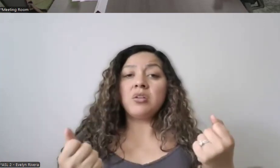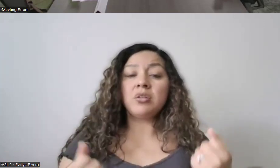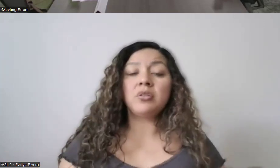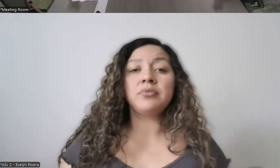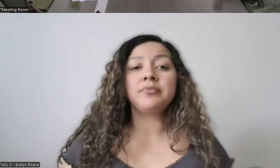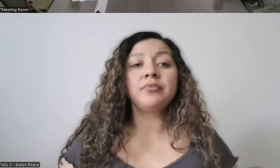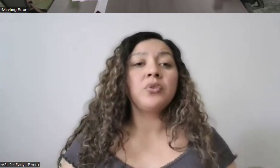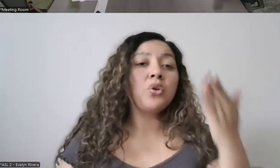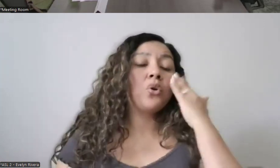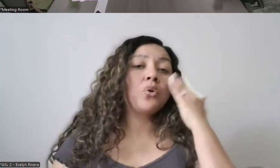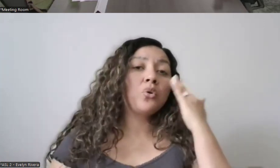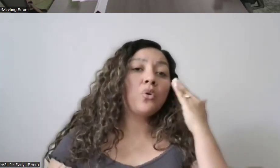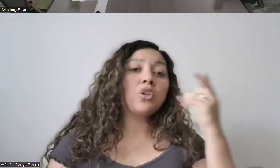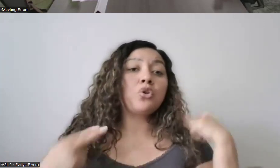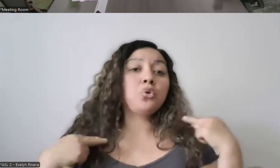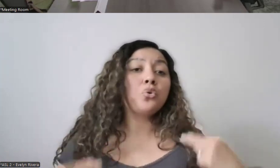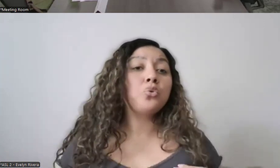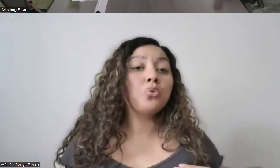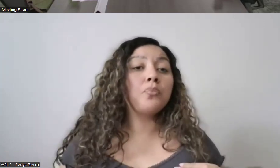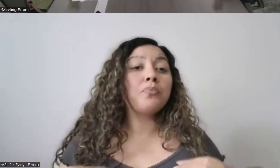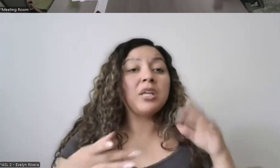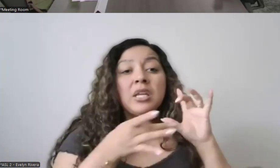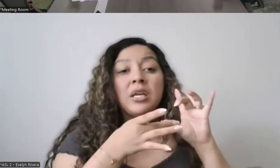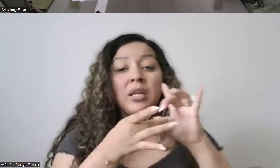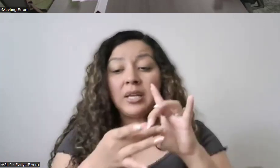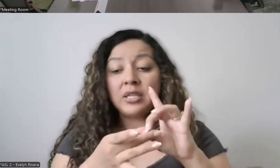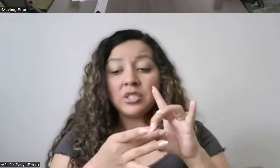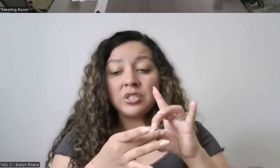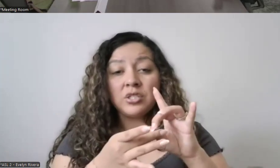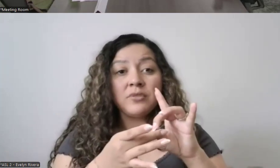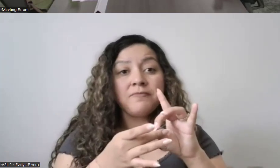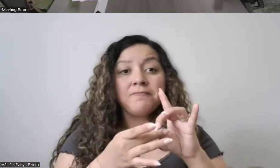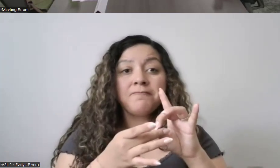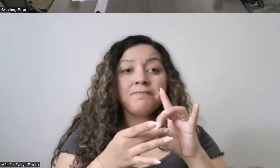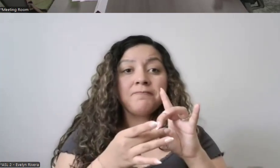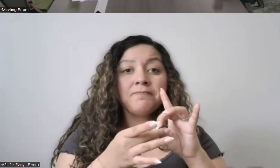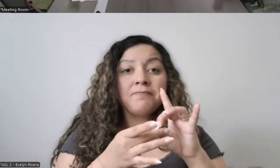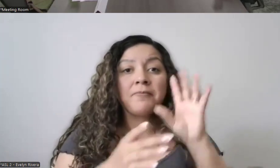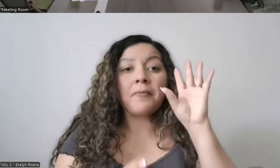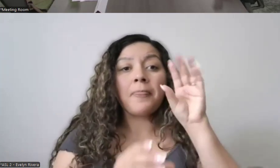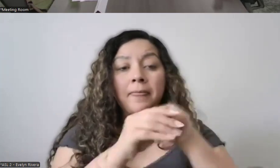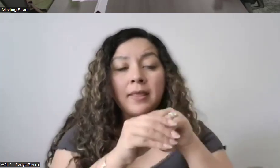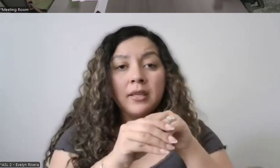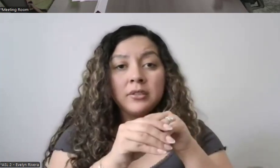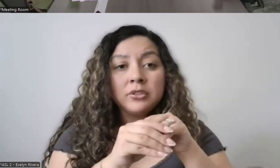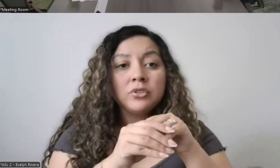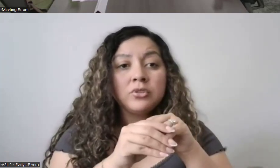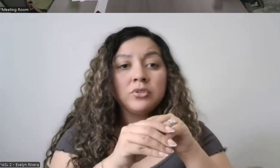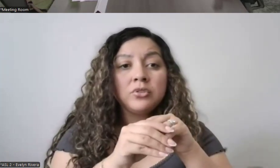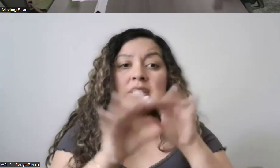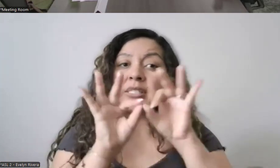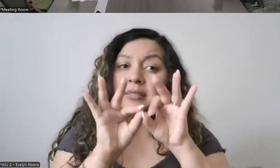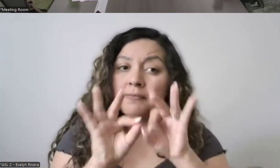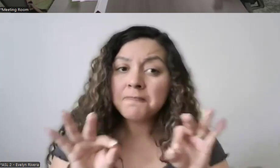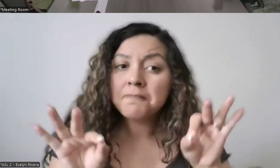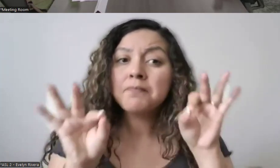The human connection, engagement is the core element here of